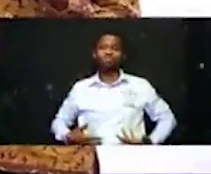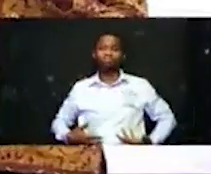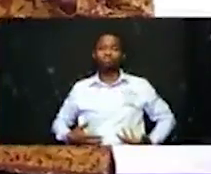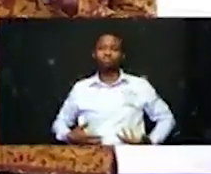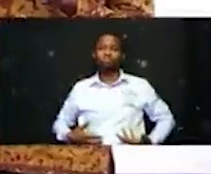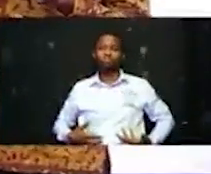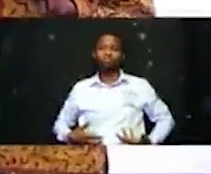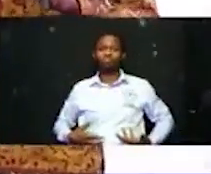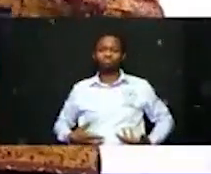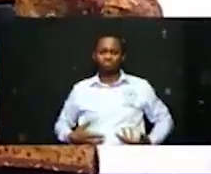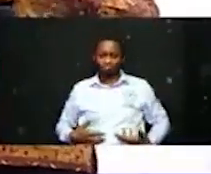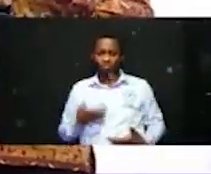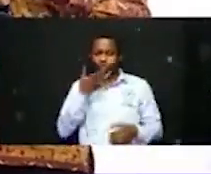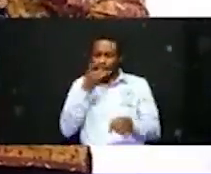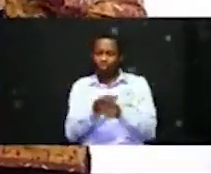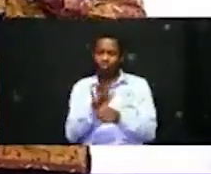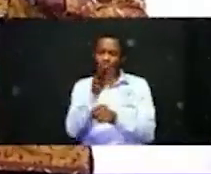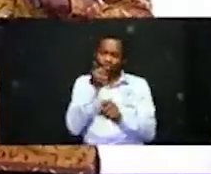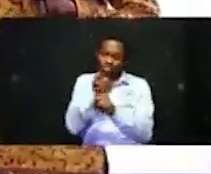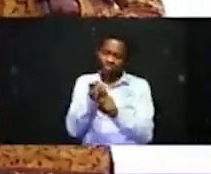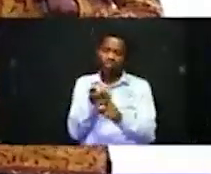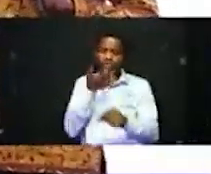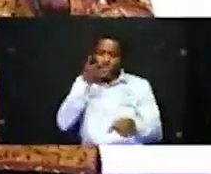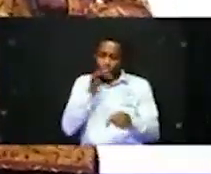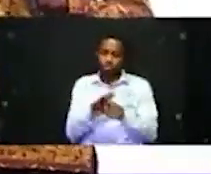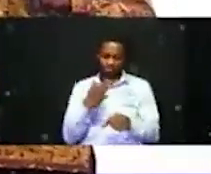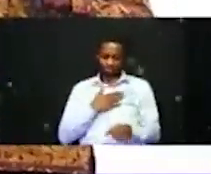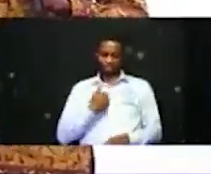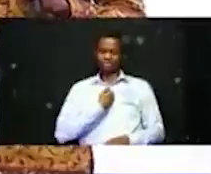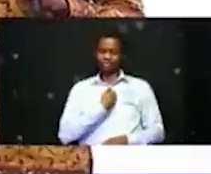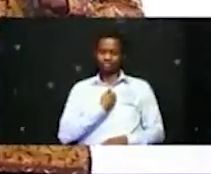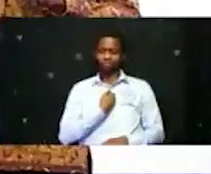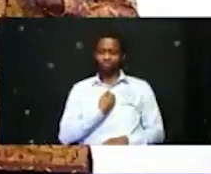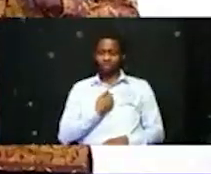Let me also pledge to myself that as long as I live,